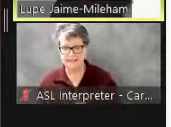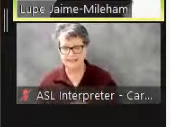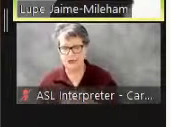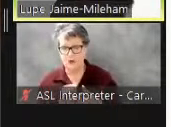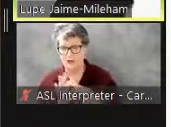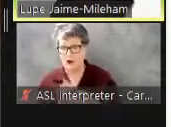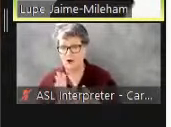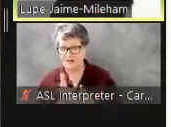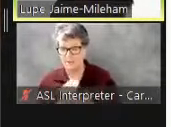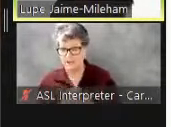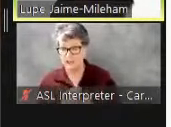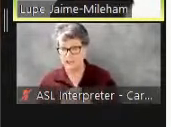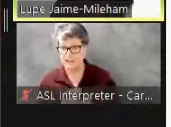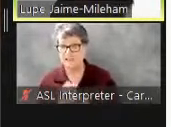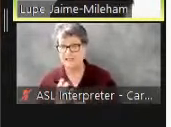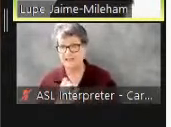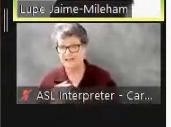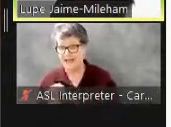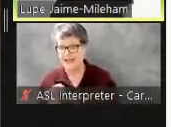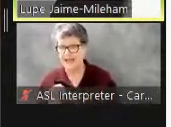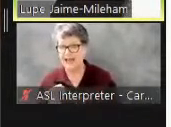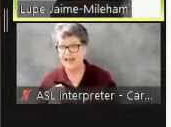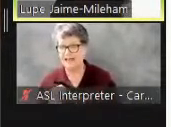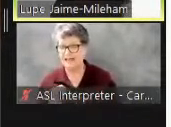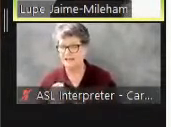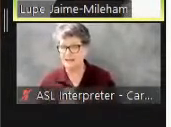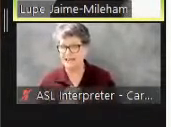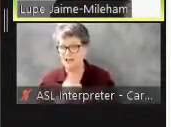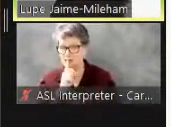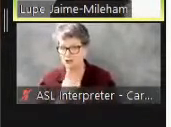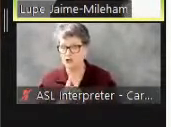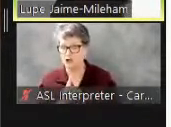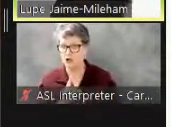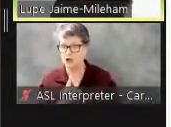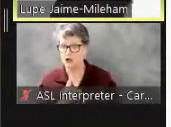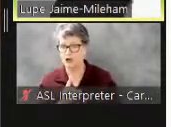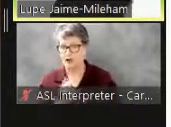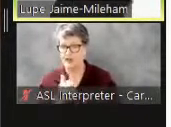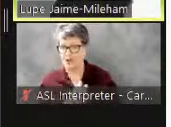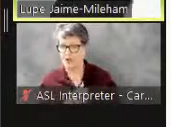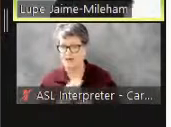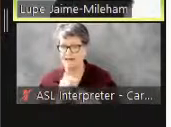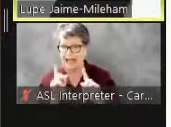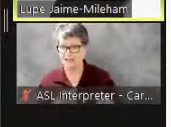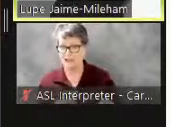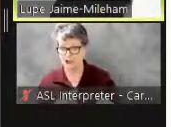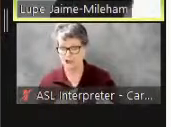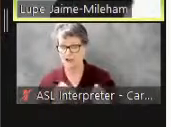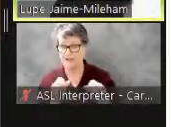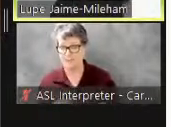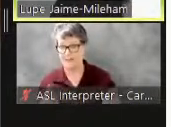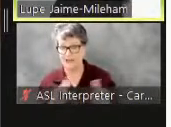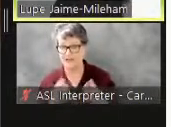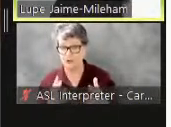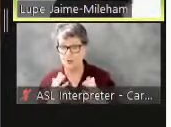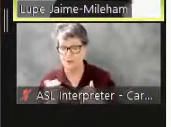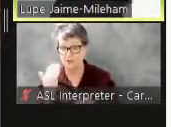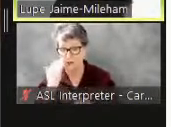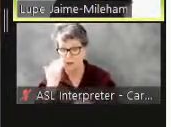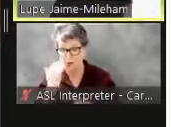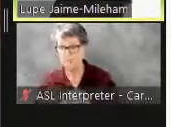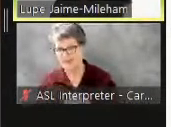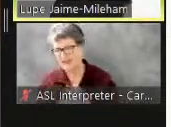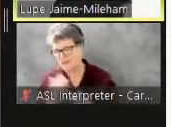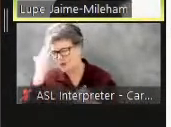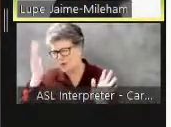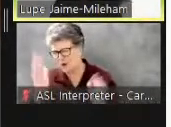budget and things that we continue to make sure that are pressing, that many of you are wanting to make sure we are aware of